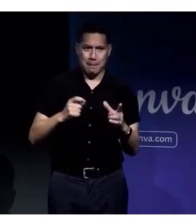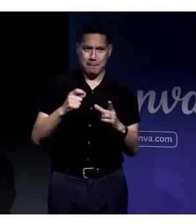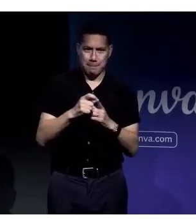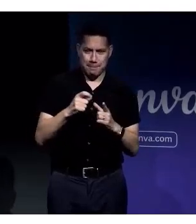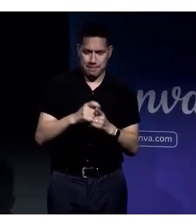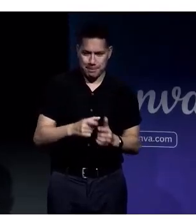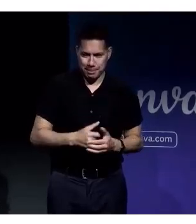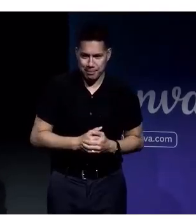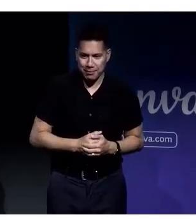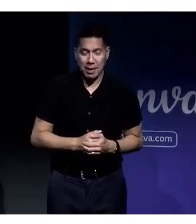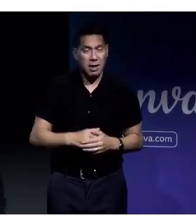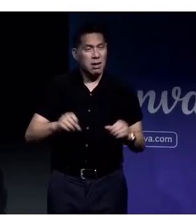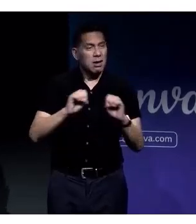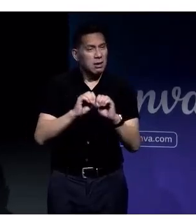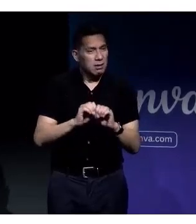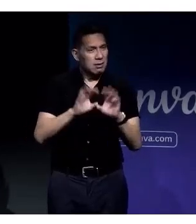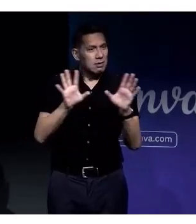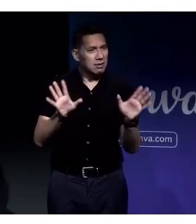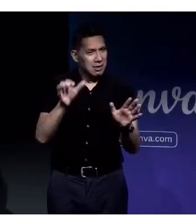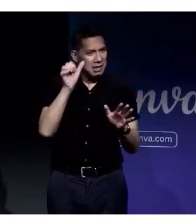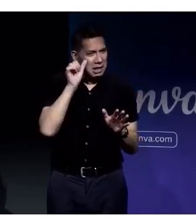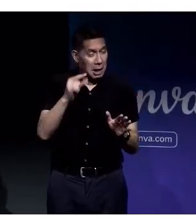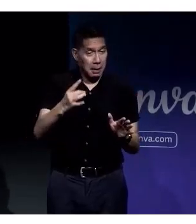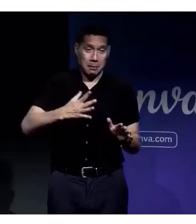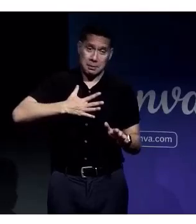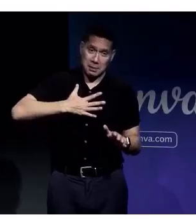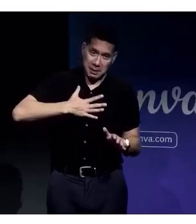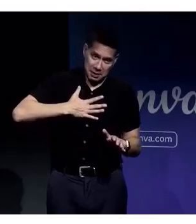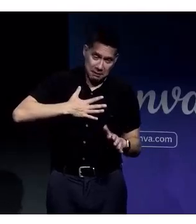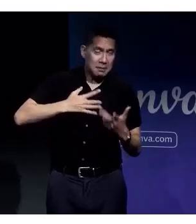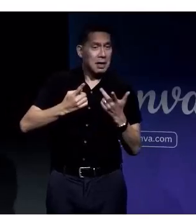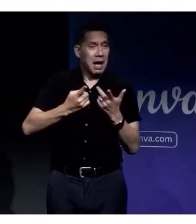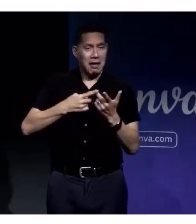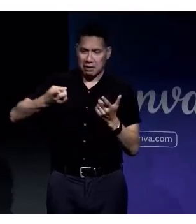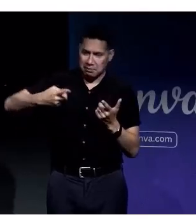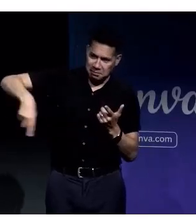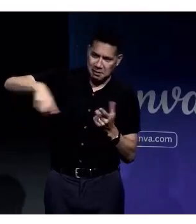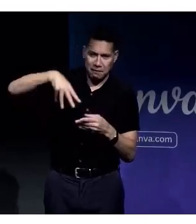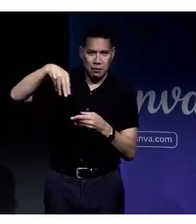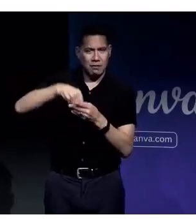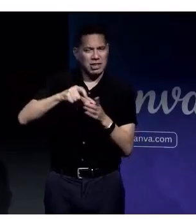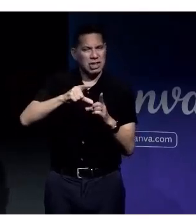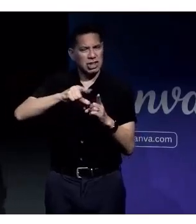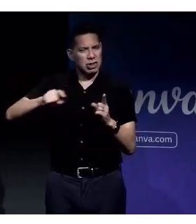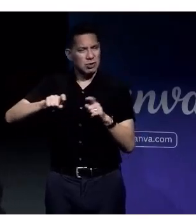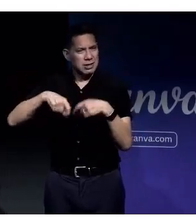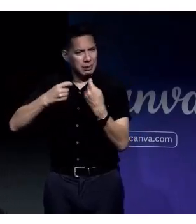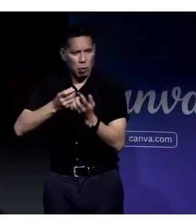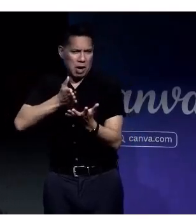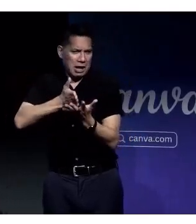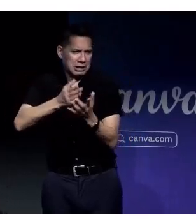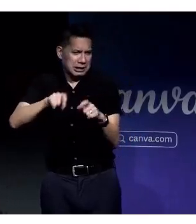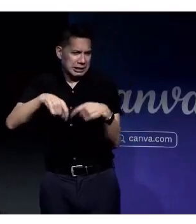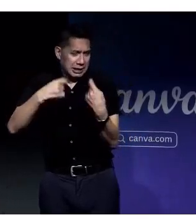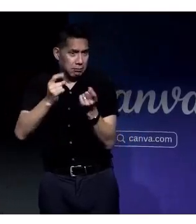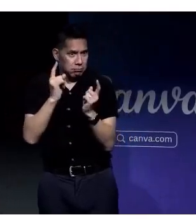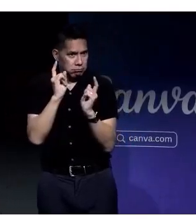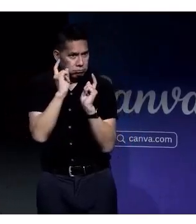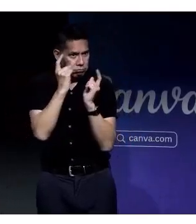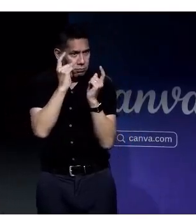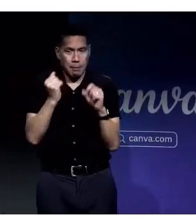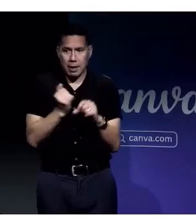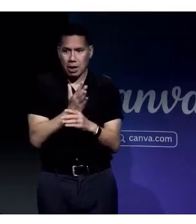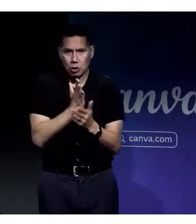So obviously, myself and the rest of the digital team, the accessibility team, we were very concerned about